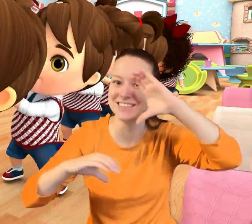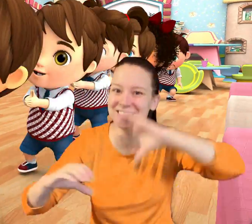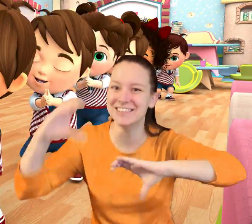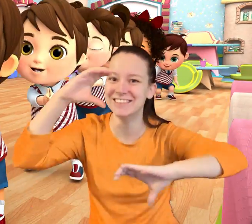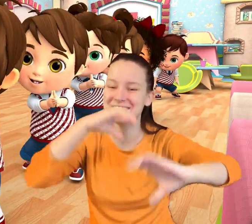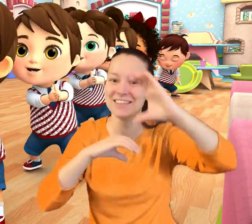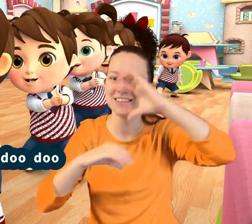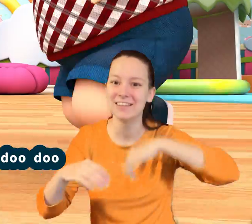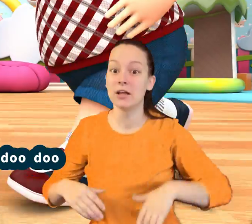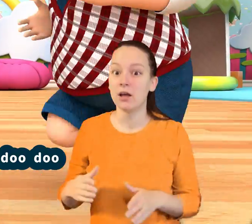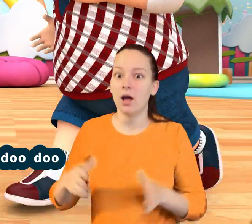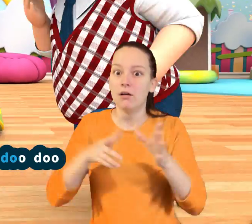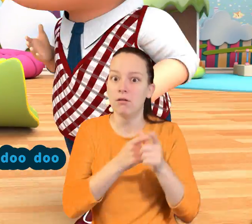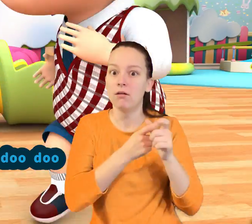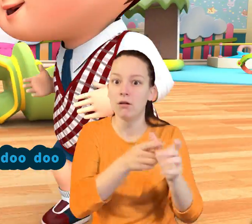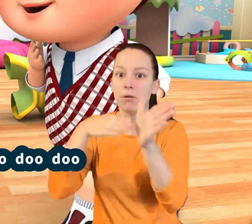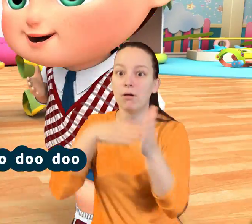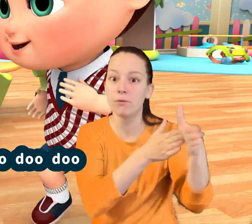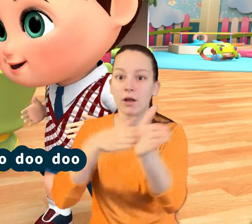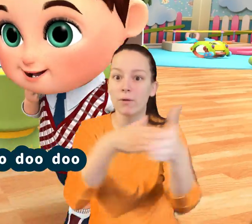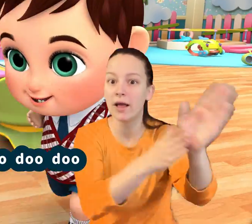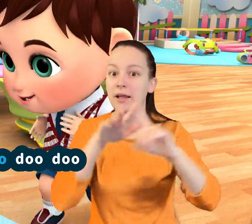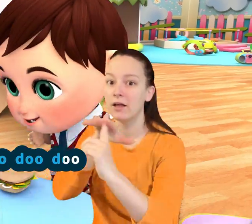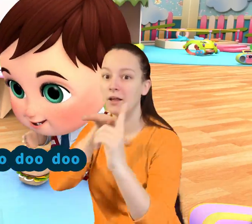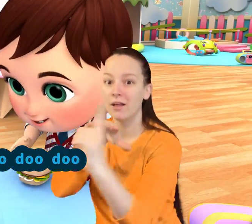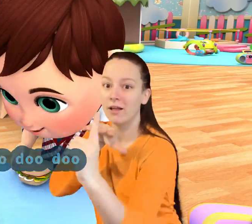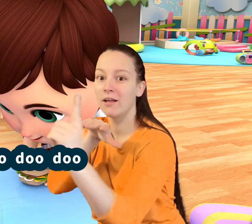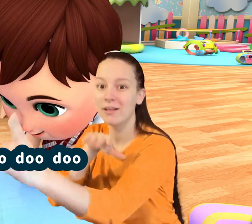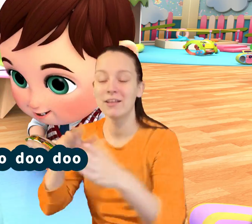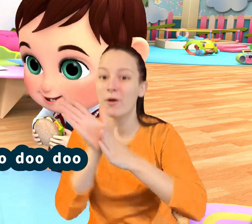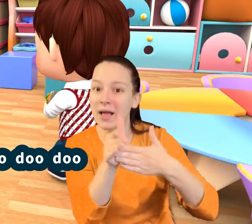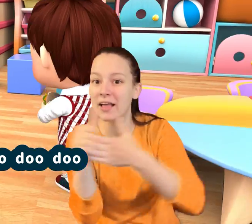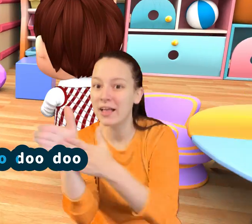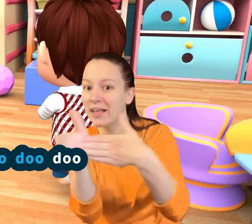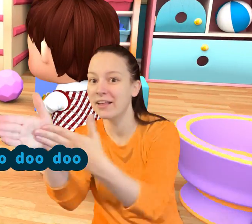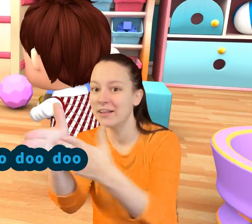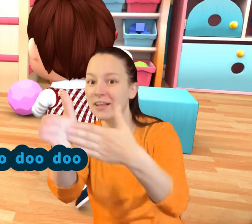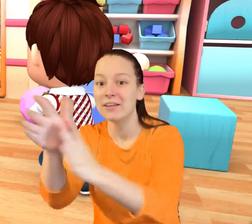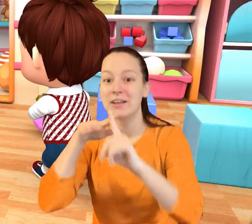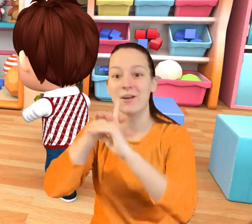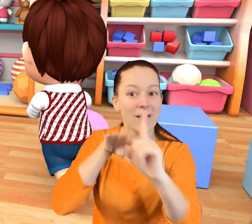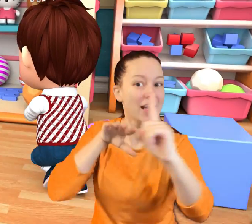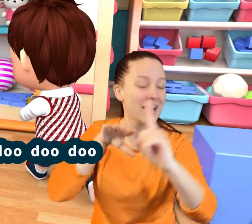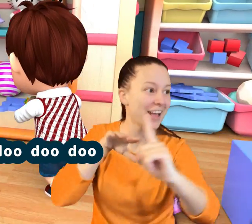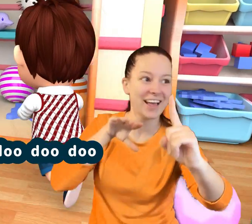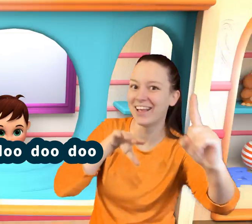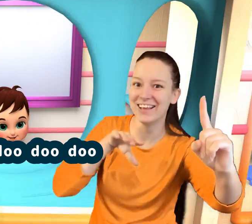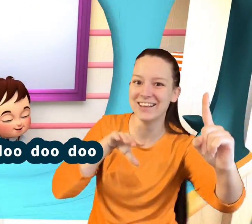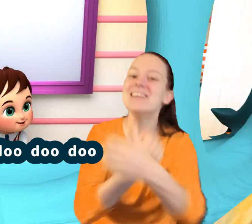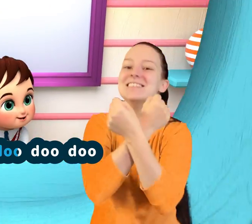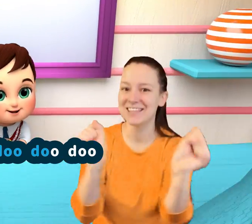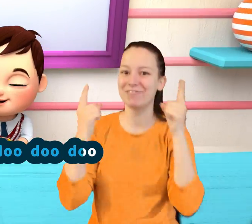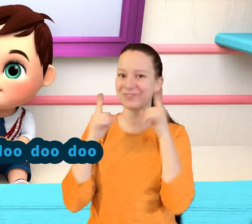Go Hunt run away do run away do do run away do do run away